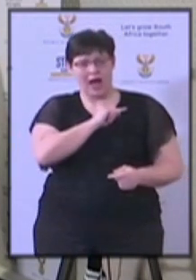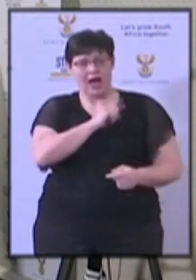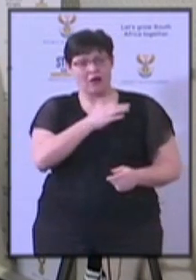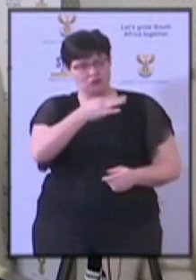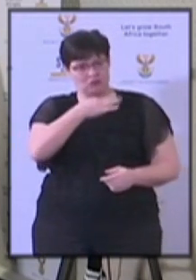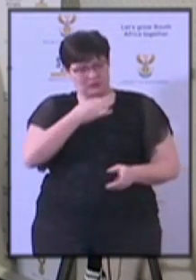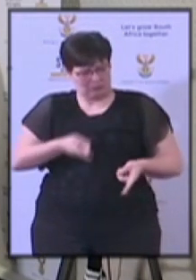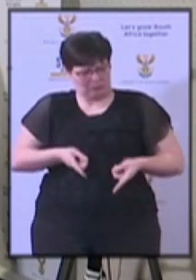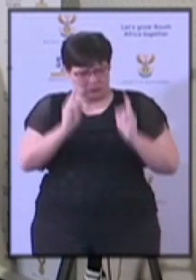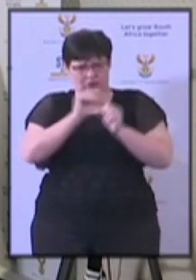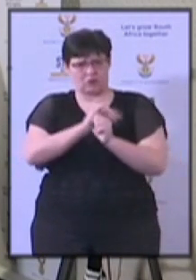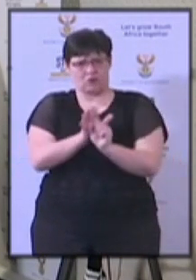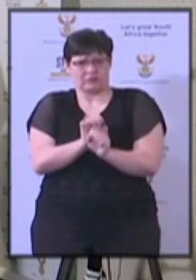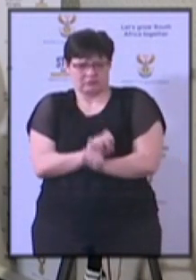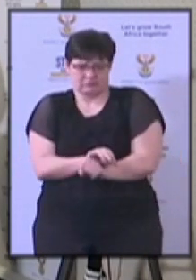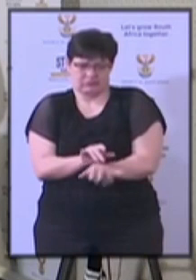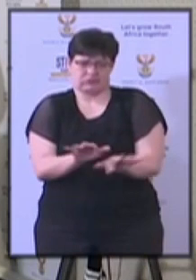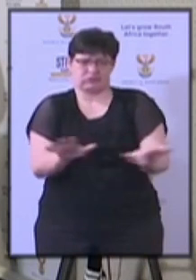COVID-19? Thank you, Chair.